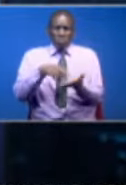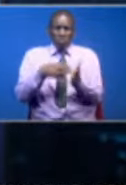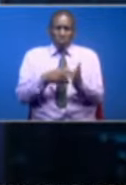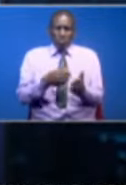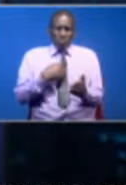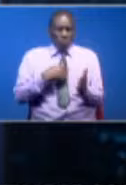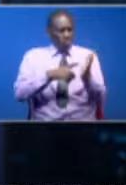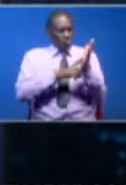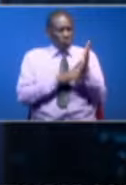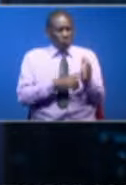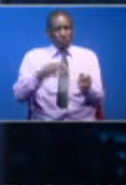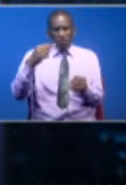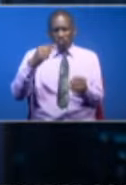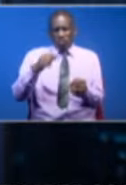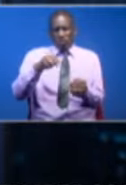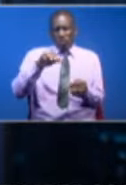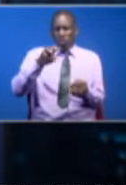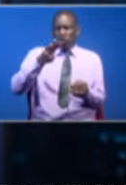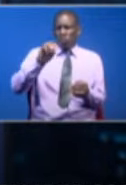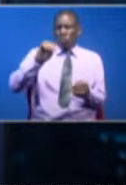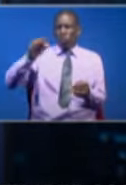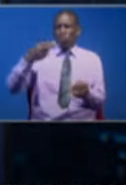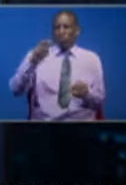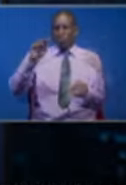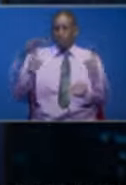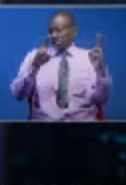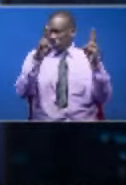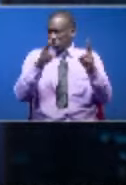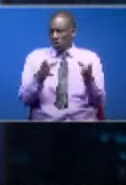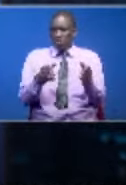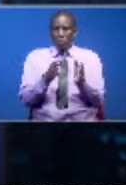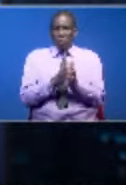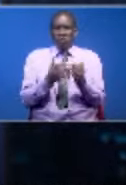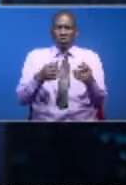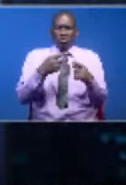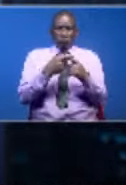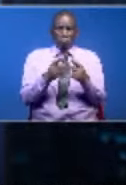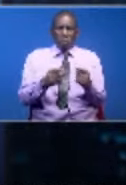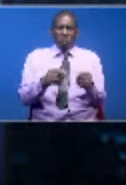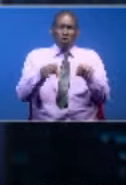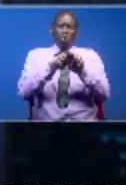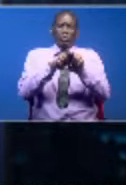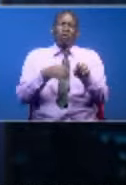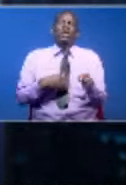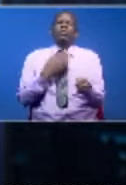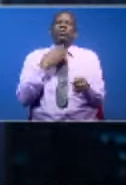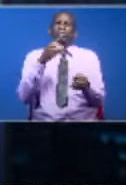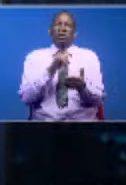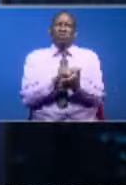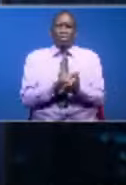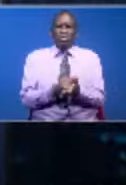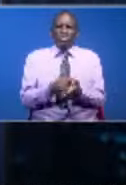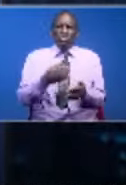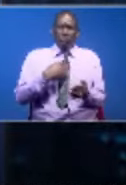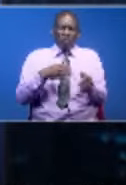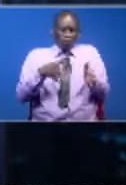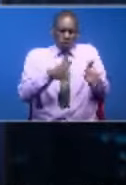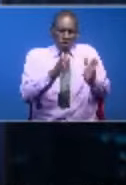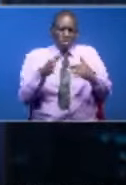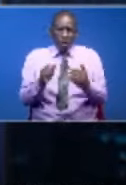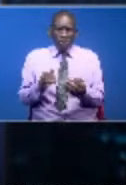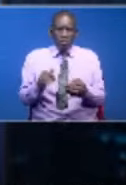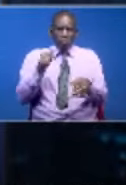of greenwashing, certainly, by companies internationally. But I would also say that there are mechanisms built